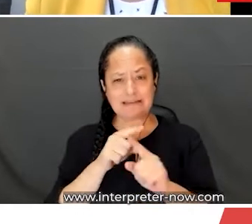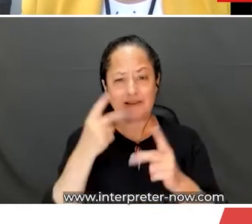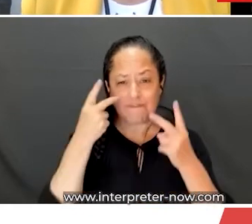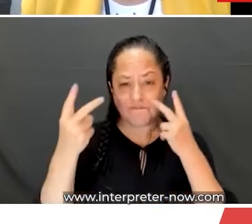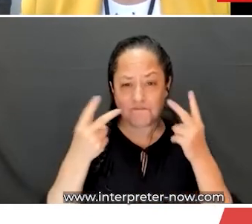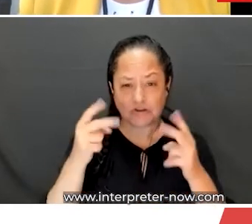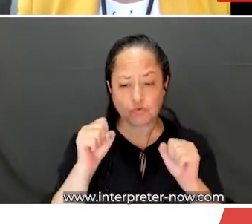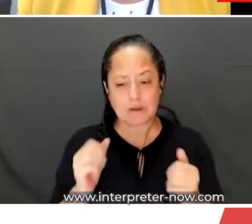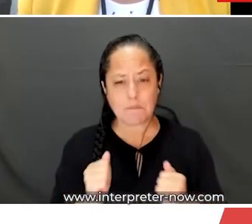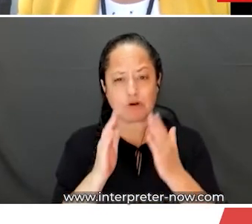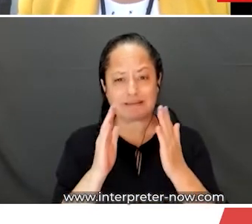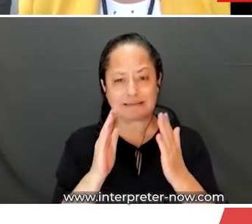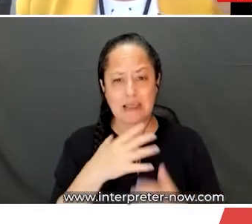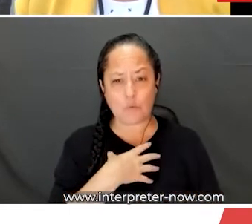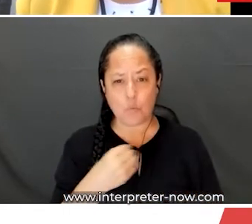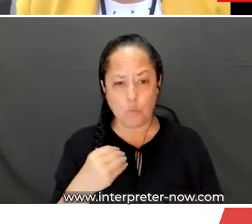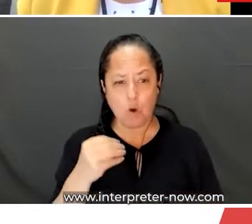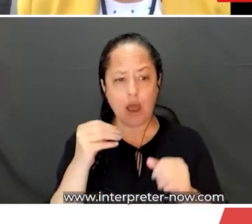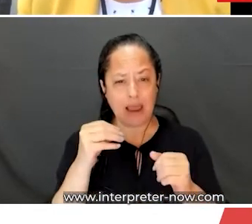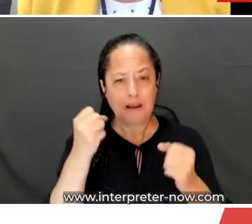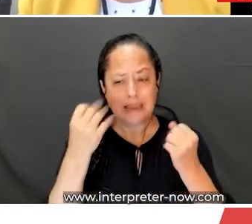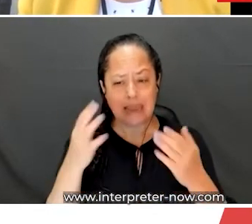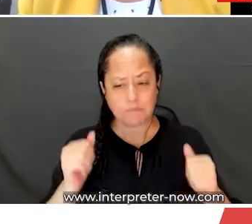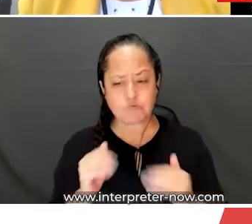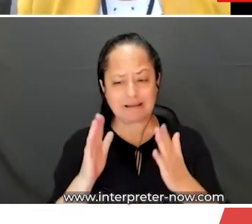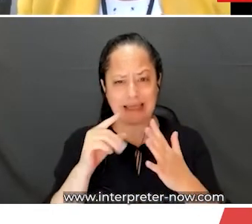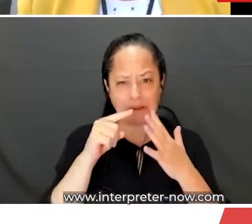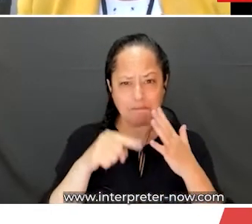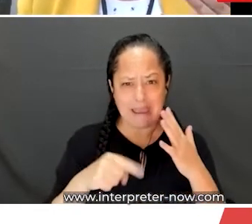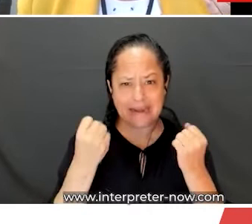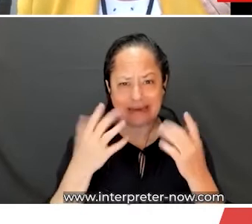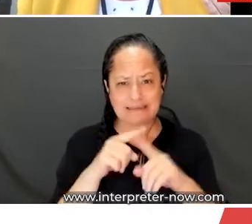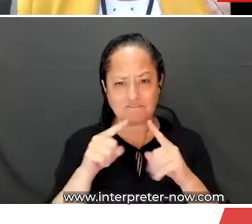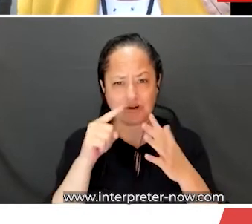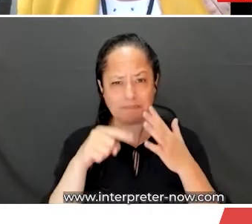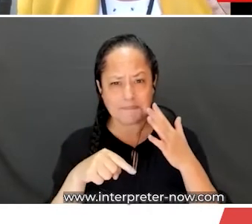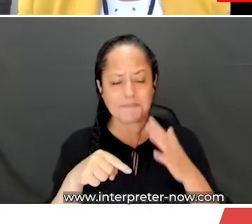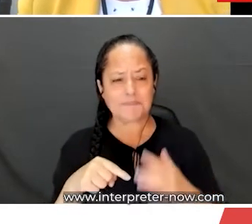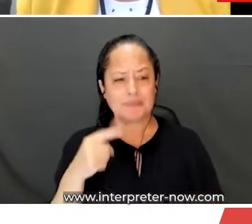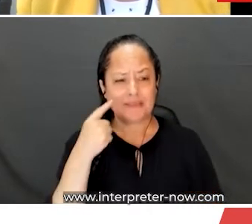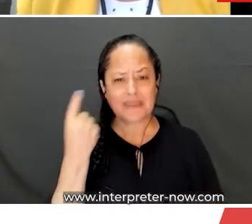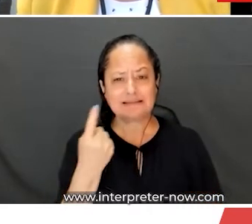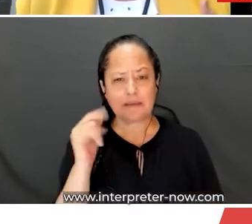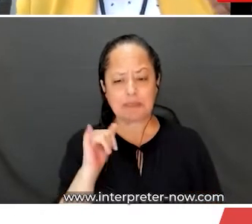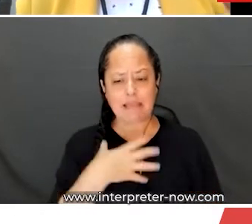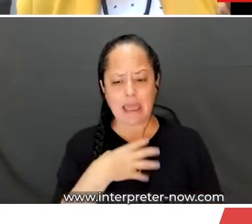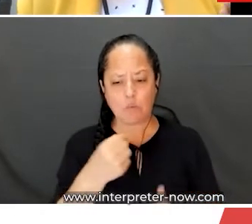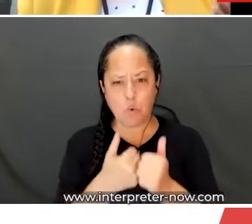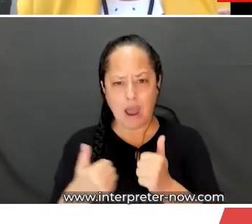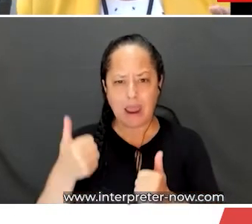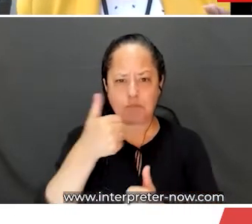we can present white. We can present a lot of things. And so I think that something like white supremacy, as